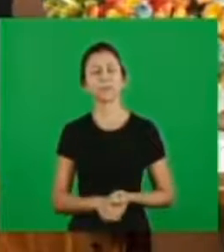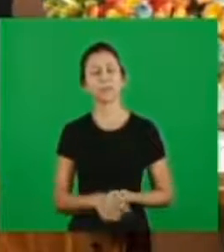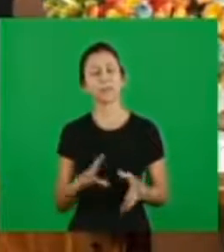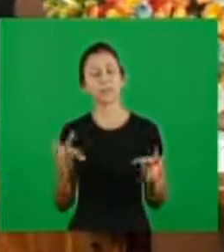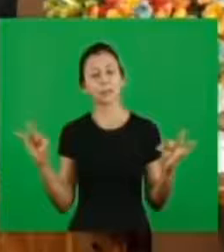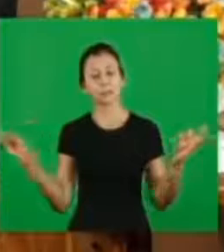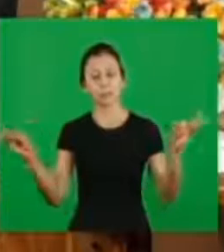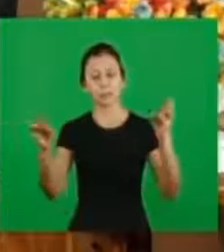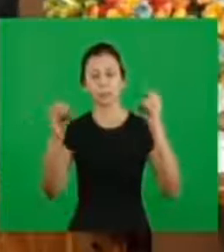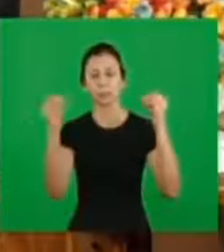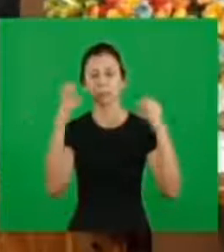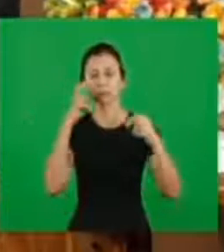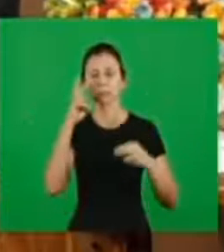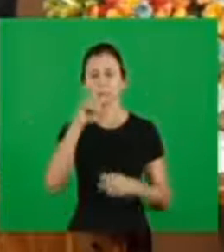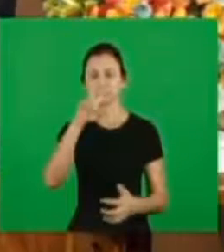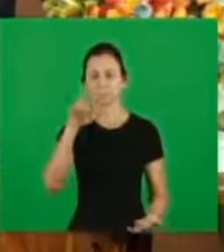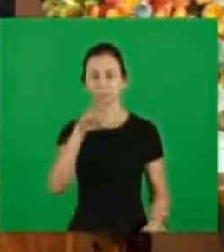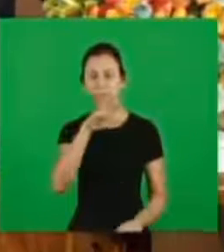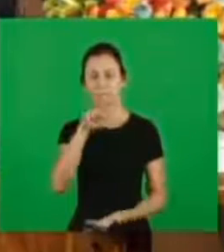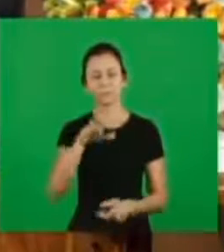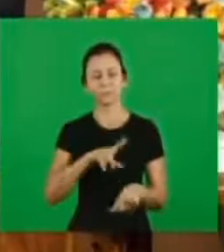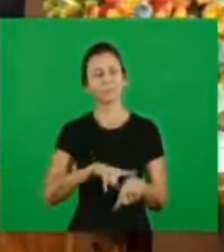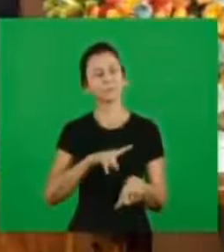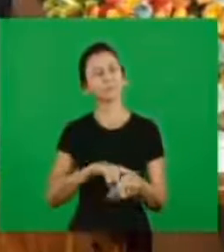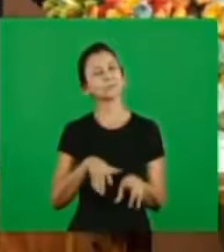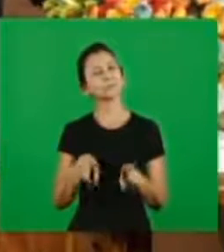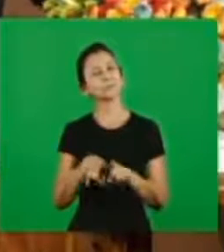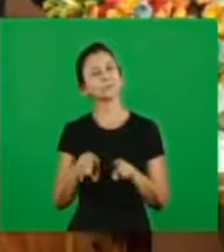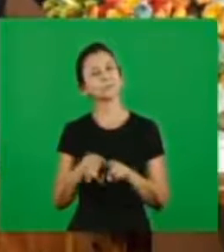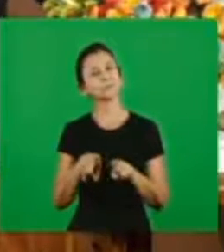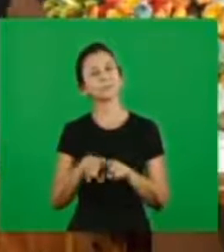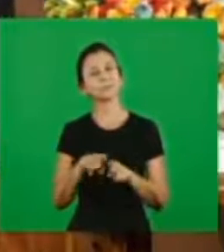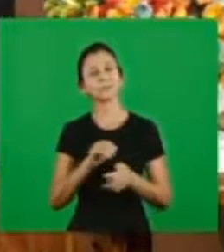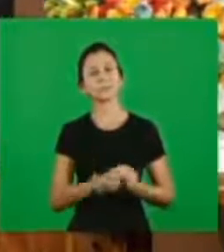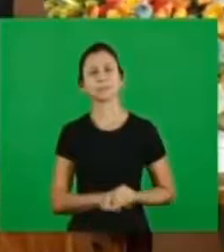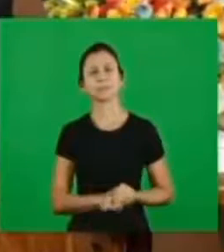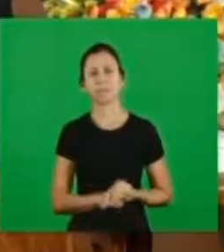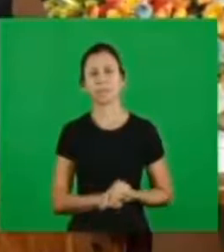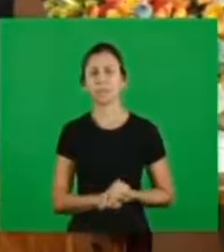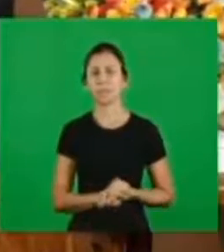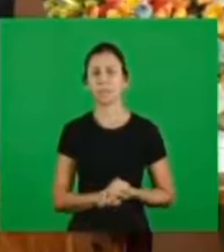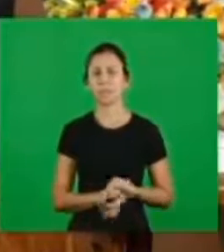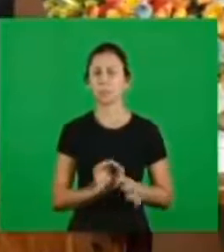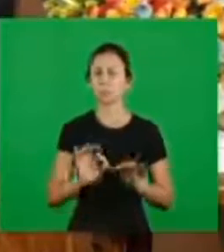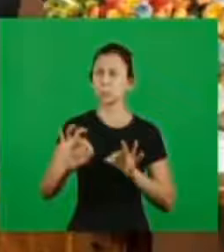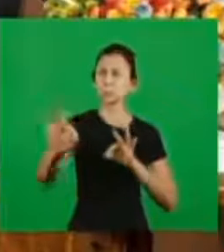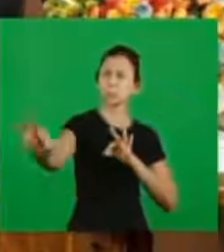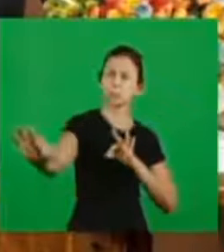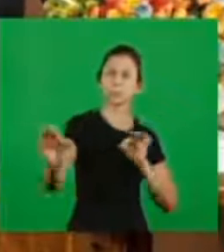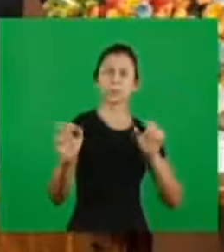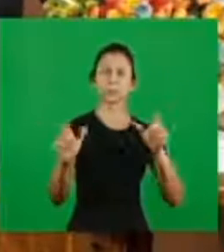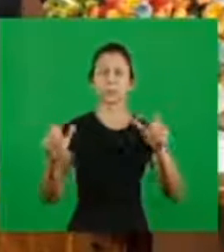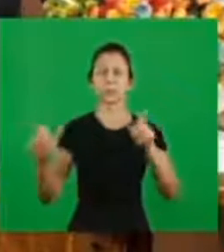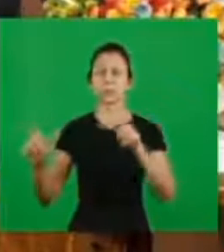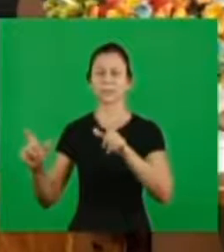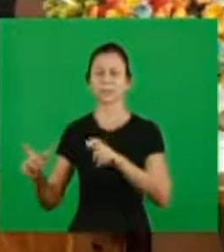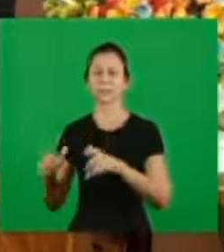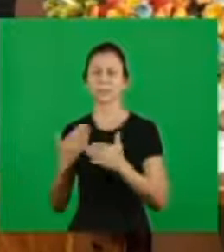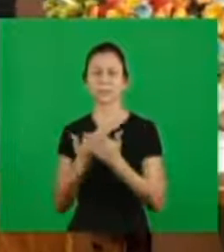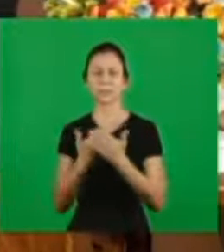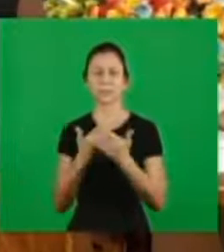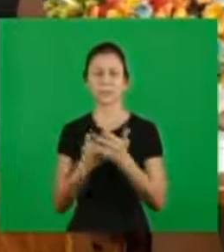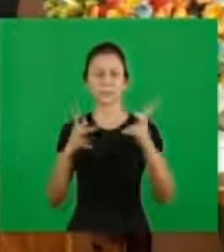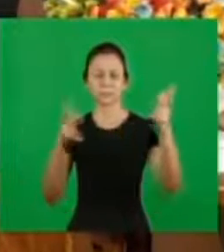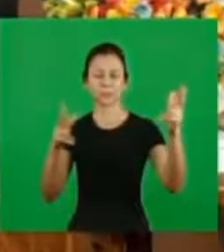Tocantins. Our embrace not only to them, but to everyone that are listening to us in faraway places, but the